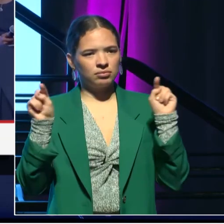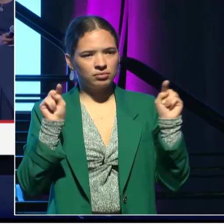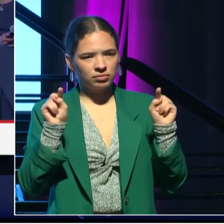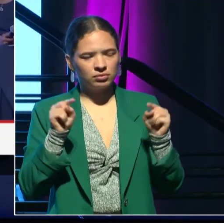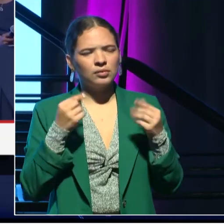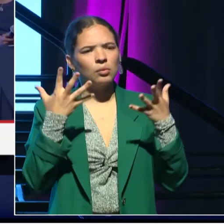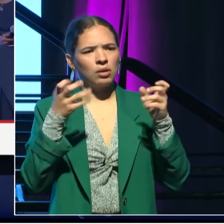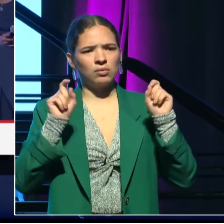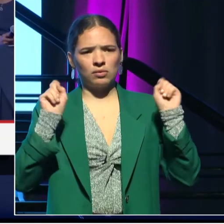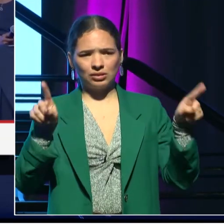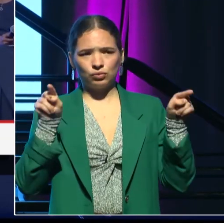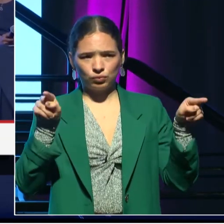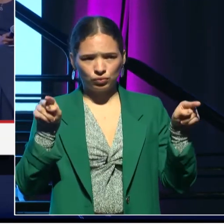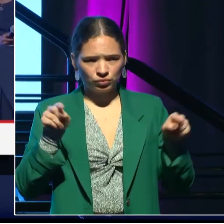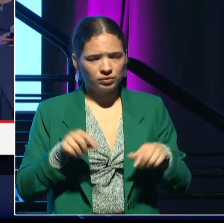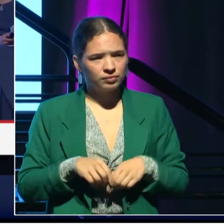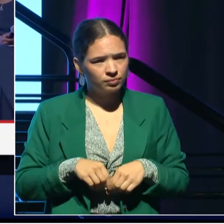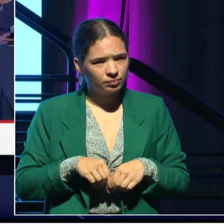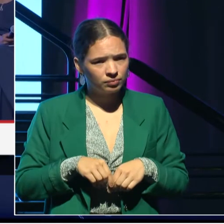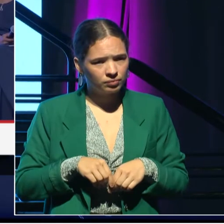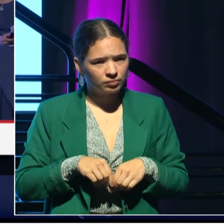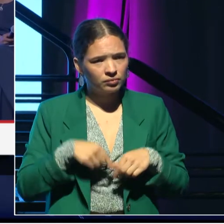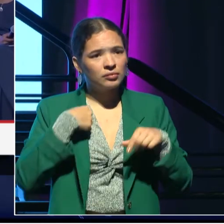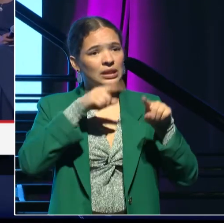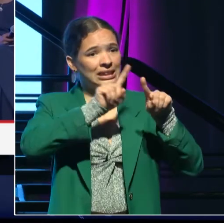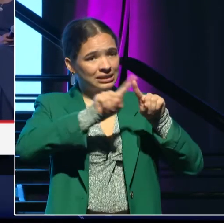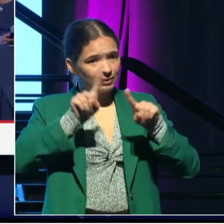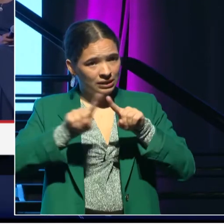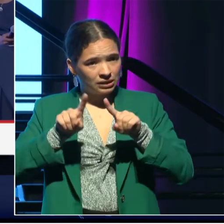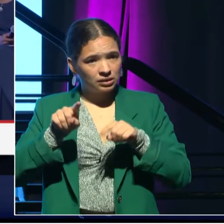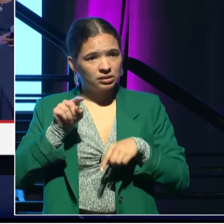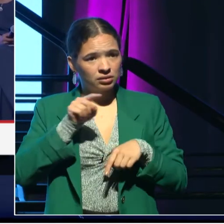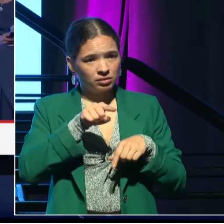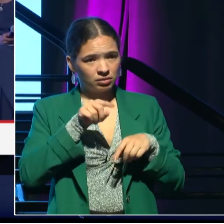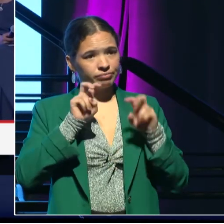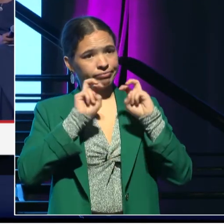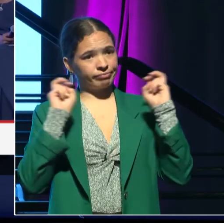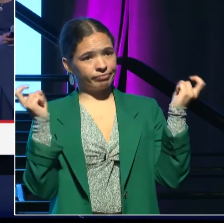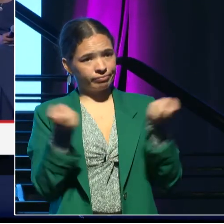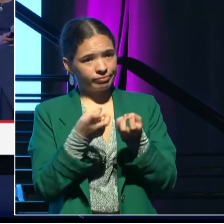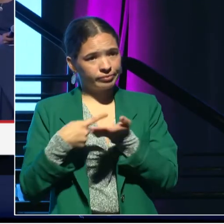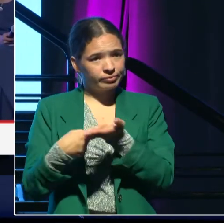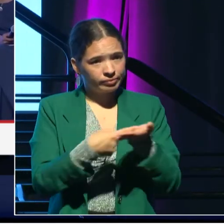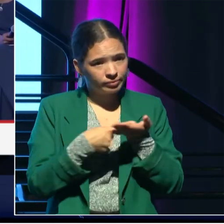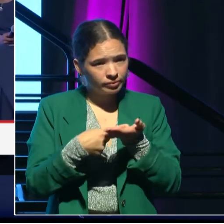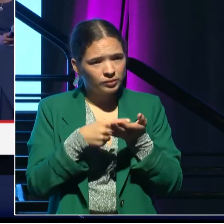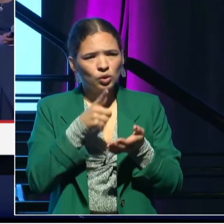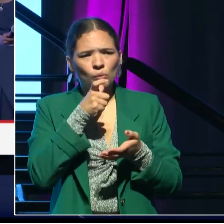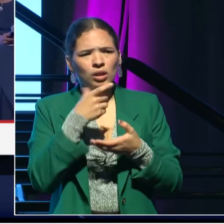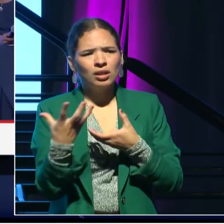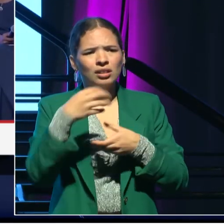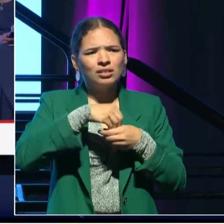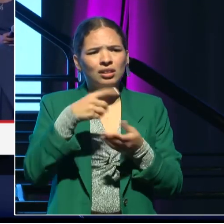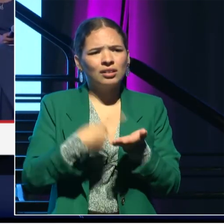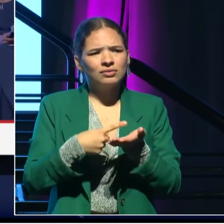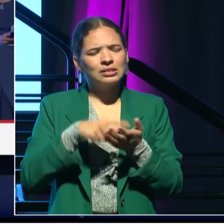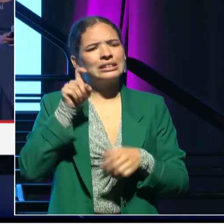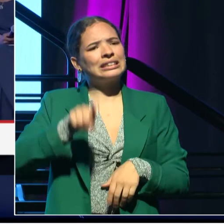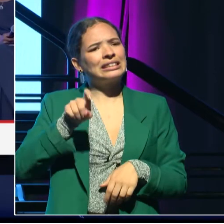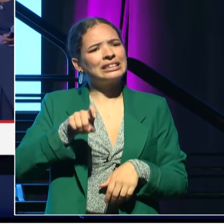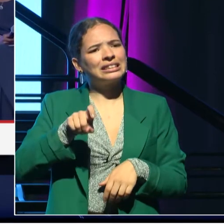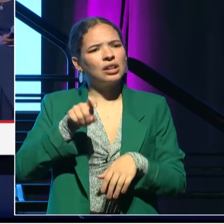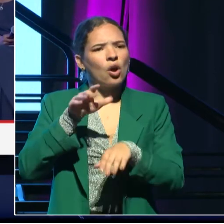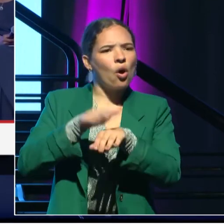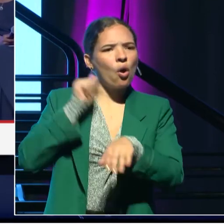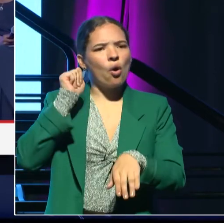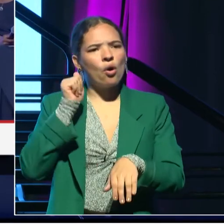about the various stakeholders who are already around the table. Who is not around the table that needs to be, let's call it out, and let's say